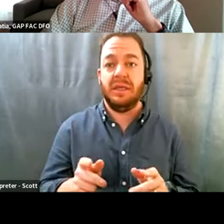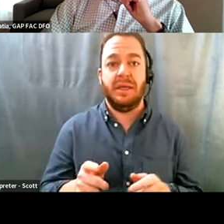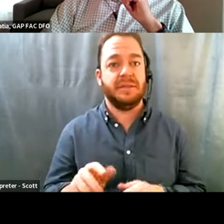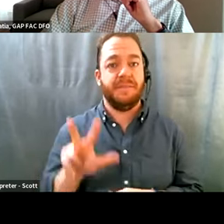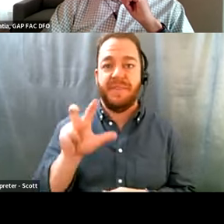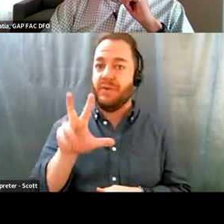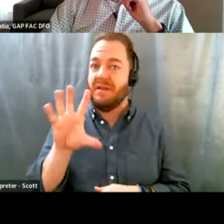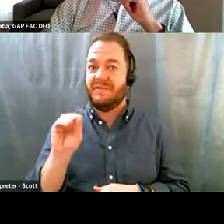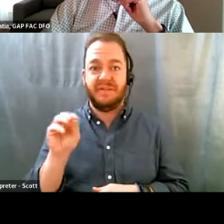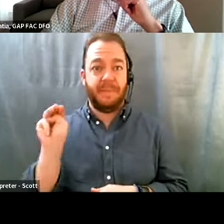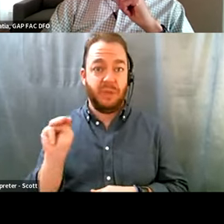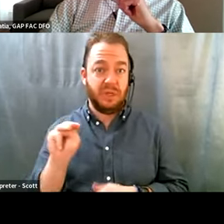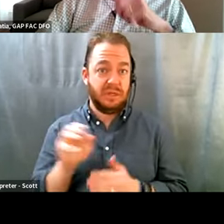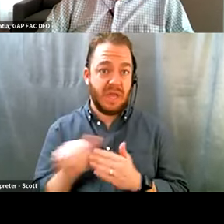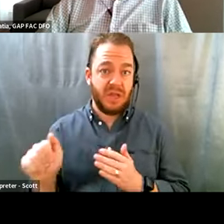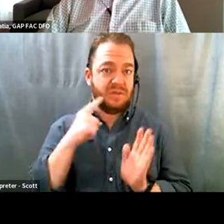$350 million,